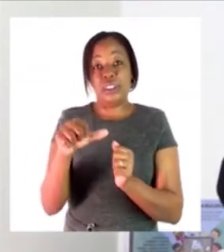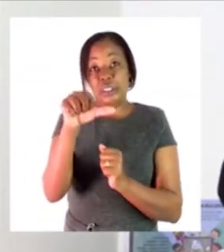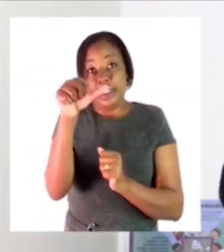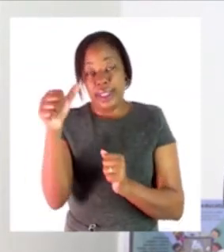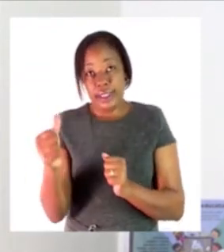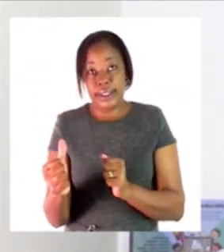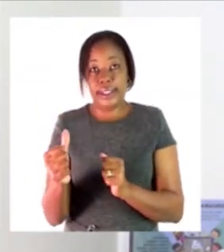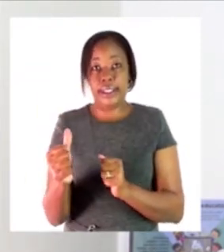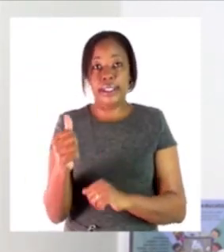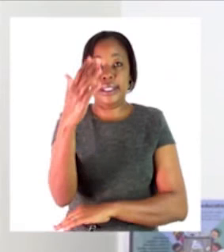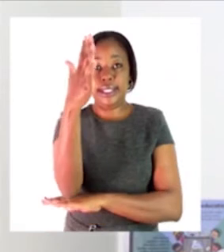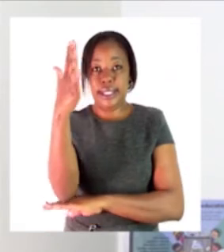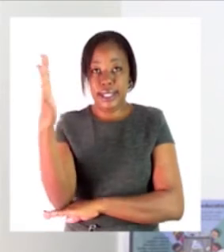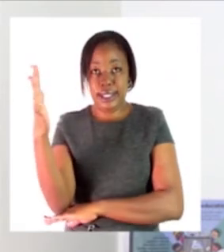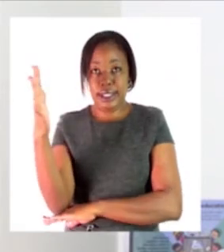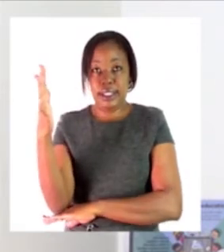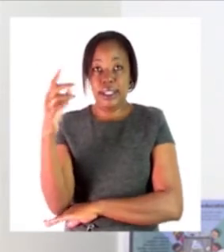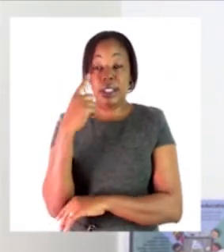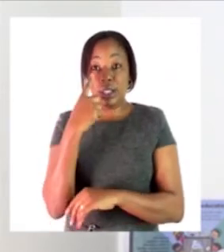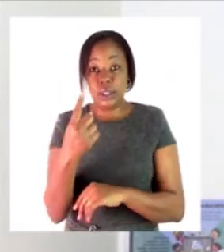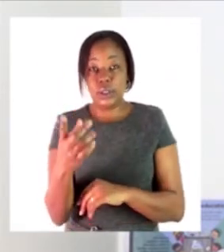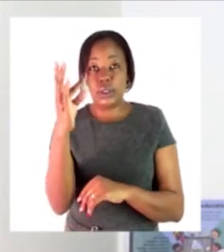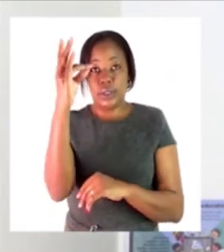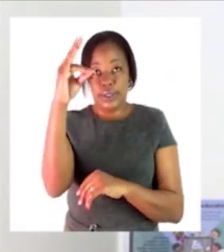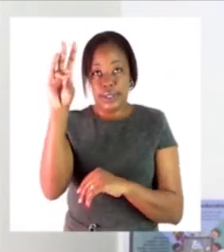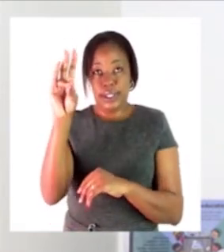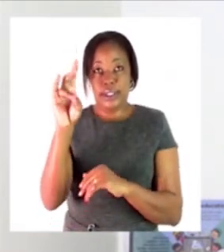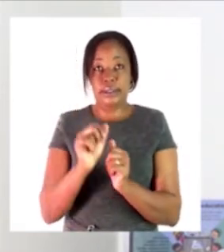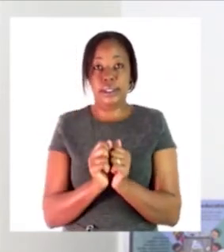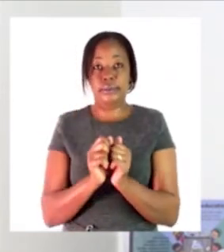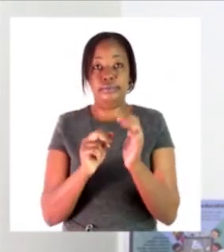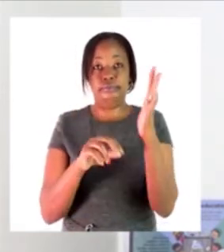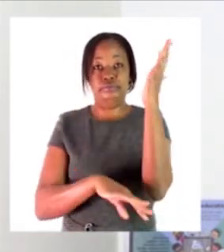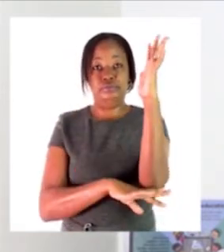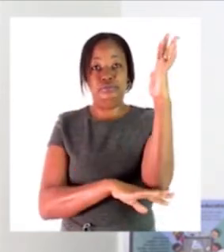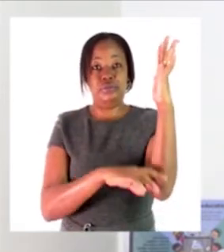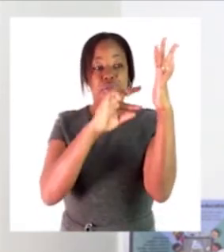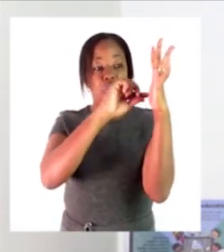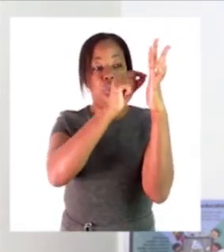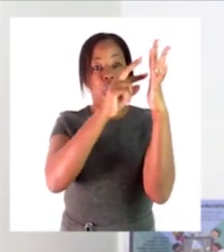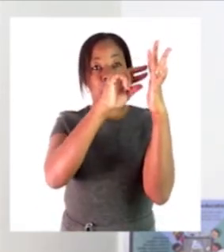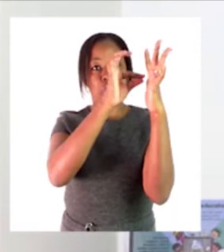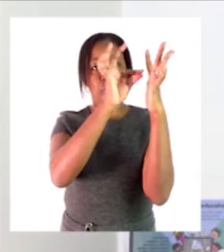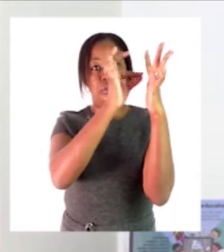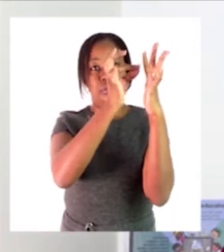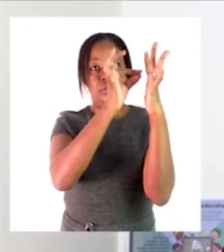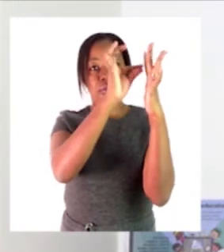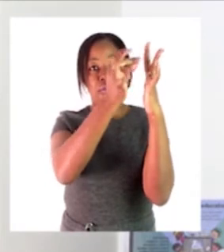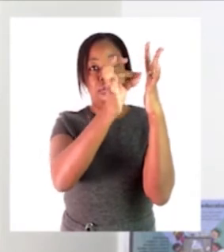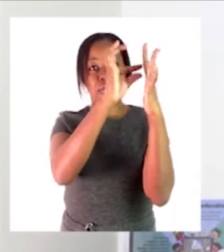tree? 7. So the 7 must come under a 2. Remember, do not forget your